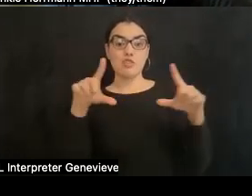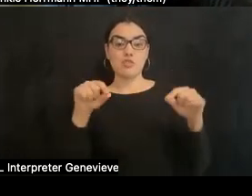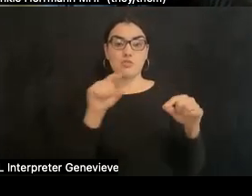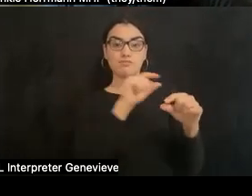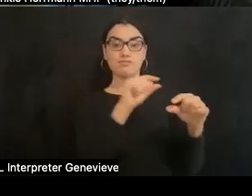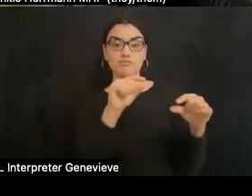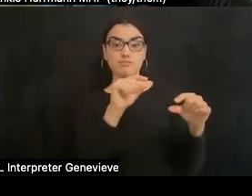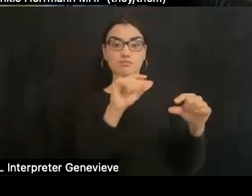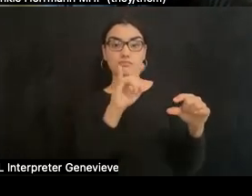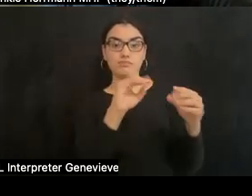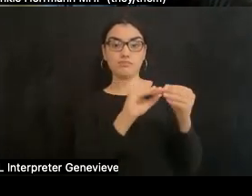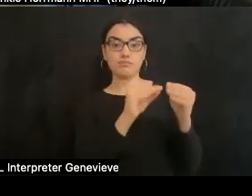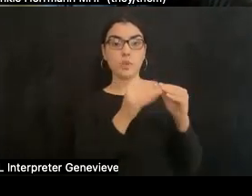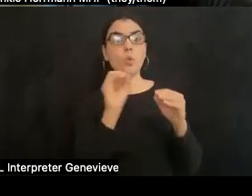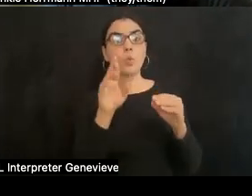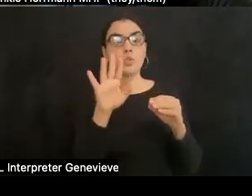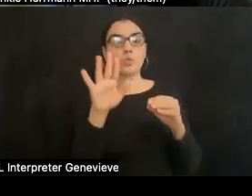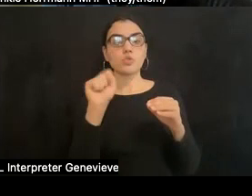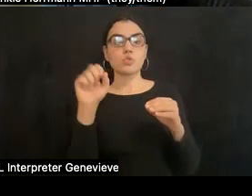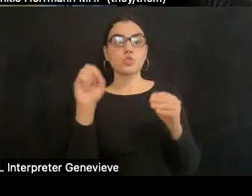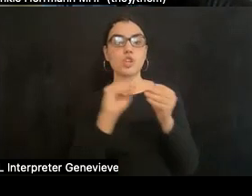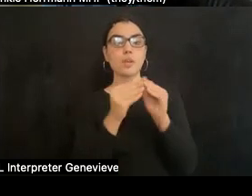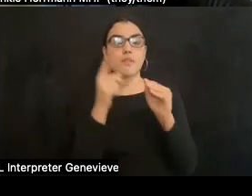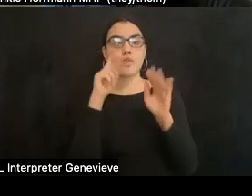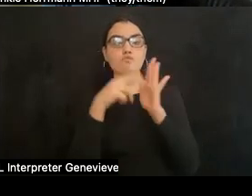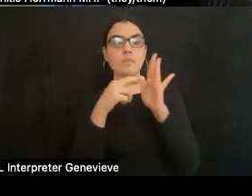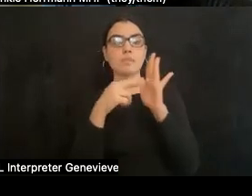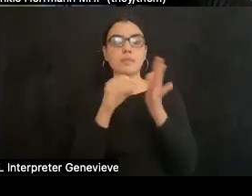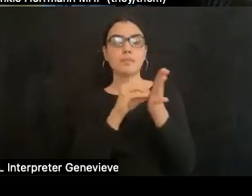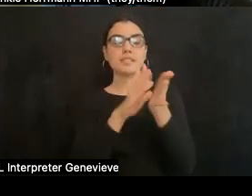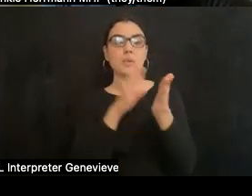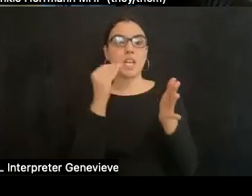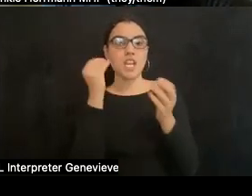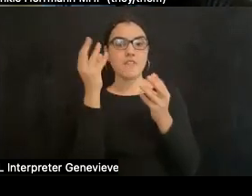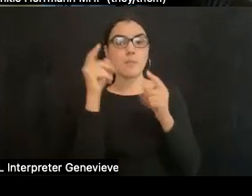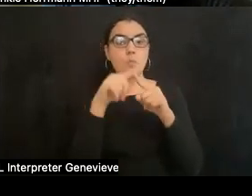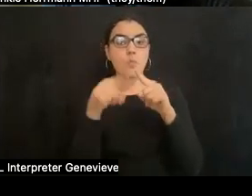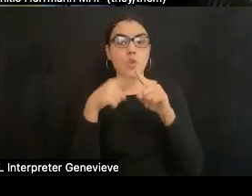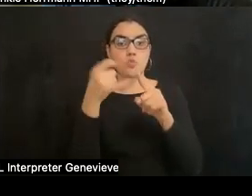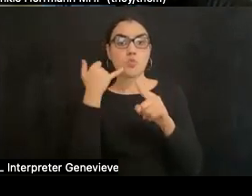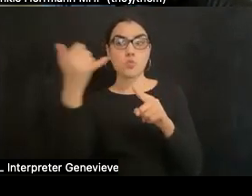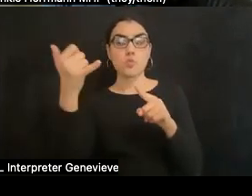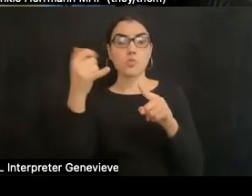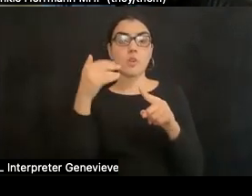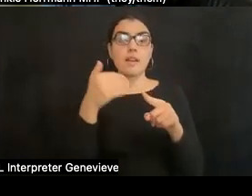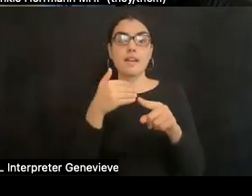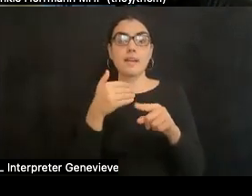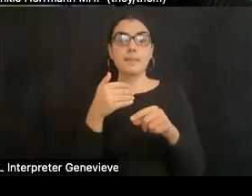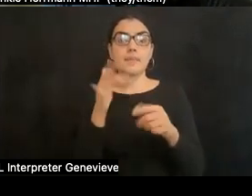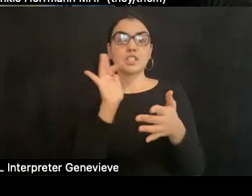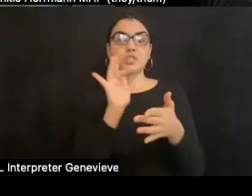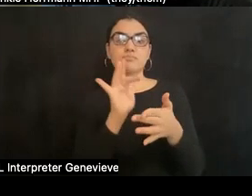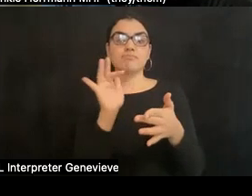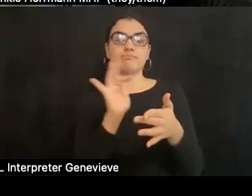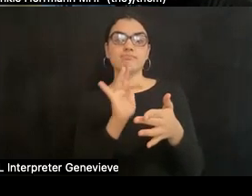your Social Security number ready for the representative. When you call, it's a touch tone phone system. So they're going to